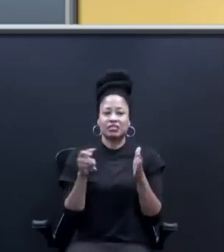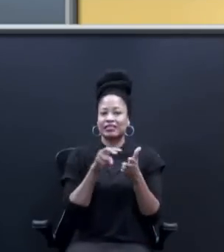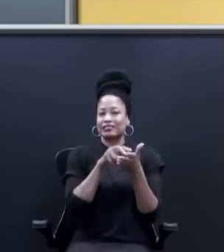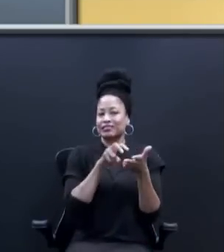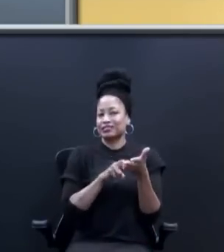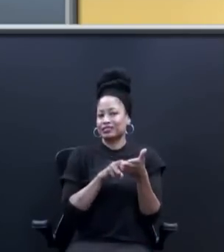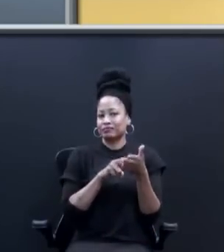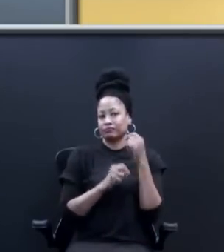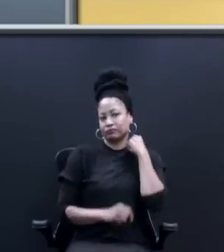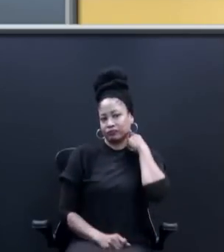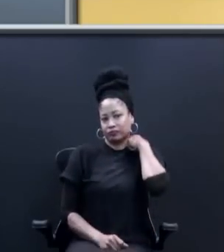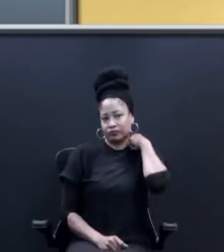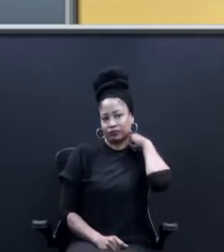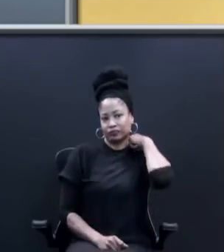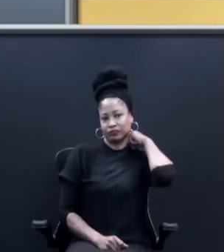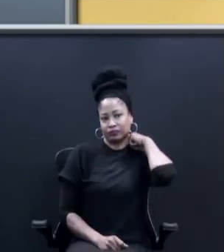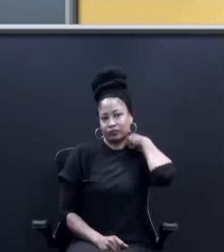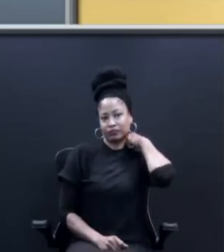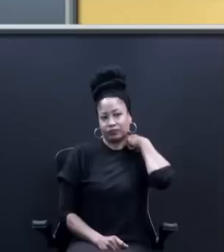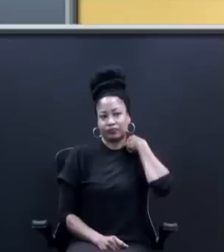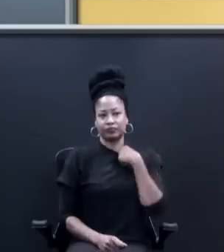Joshua chapter 4.